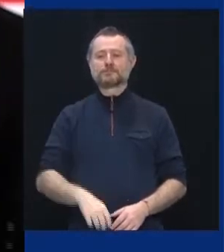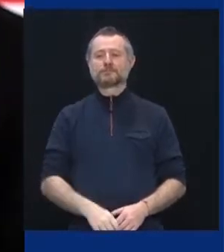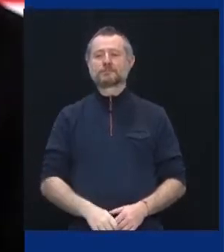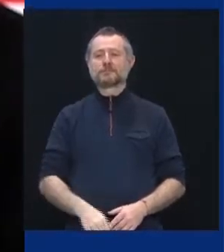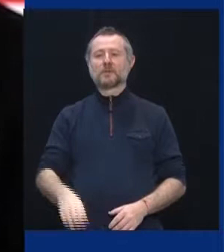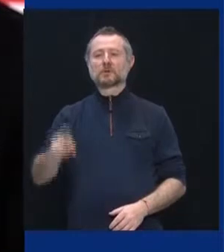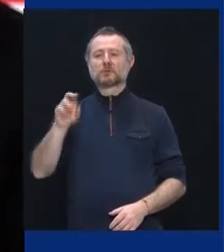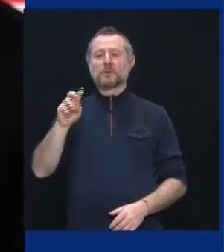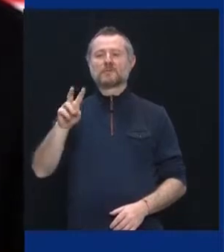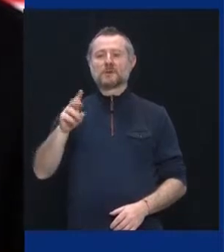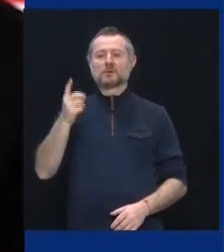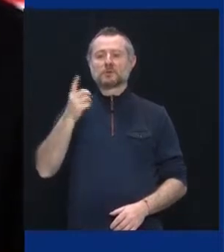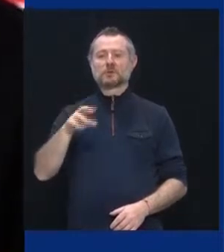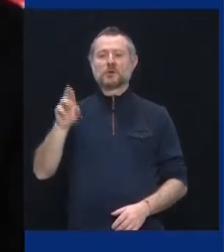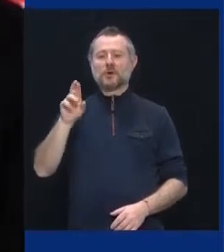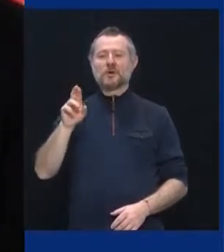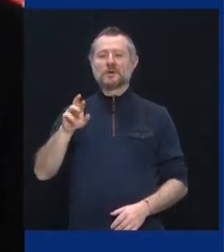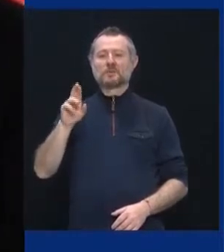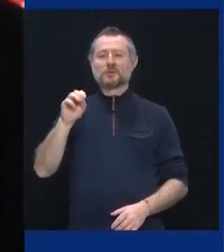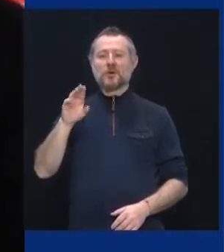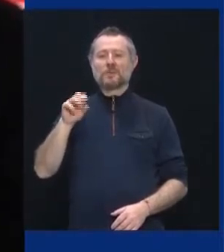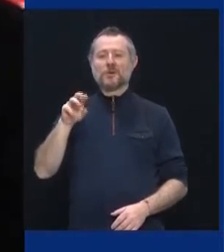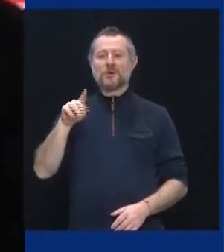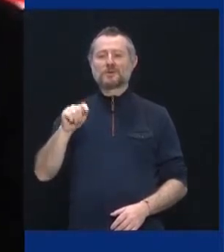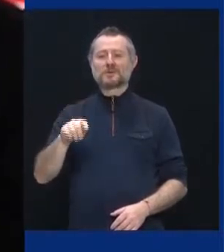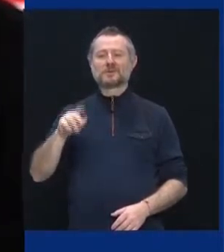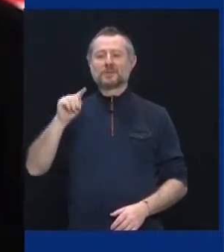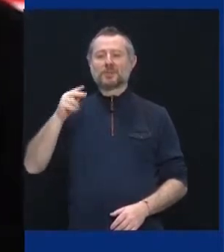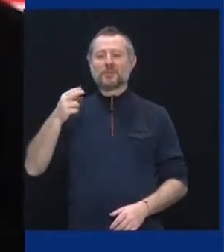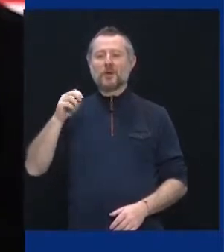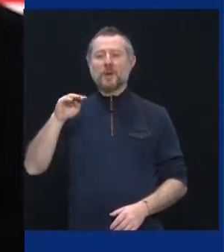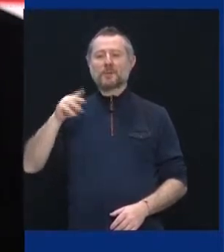Reverend Dr. Robert Thompson,